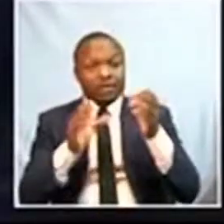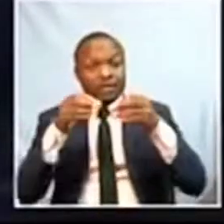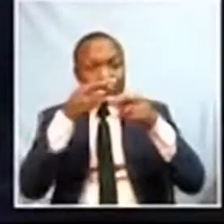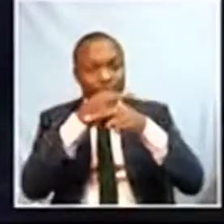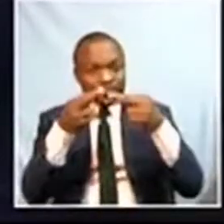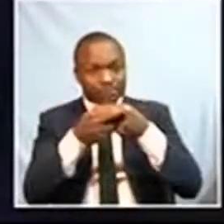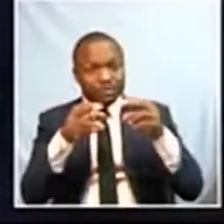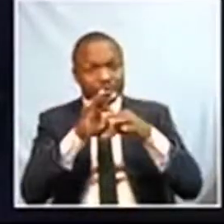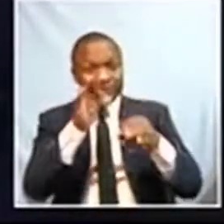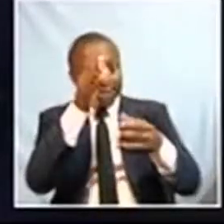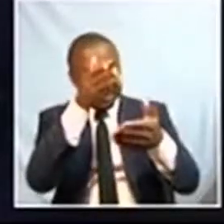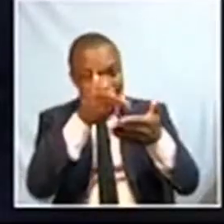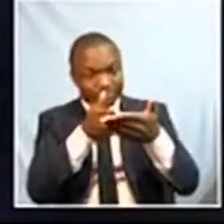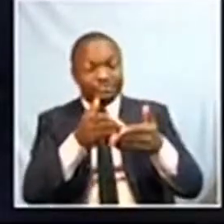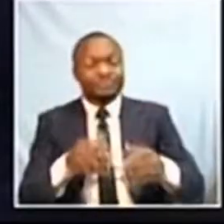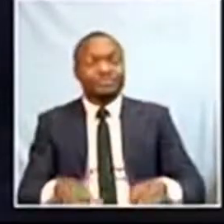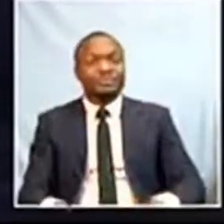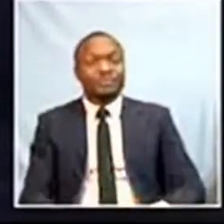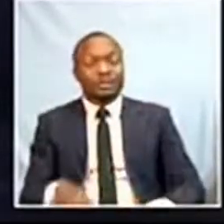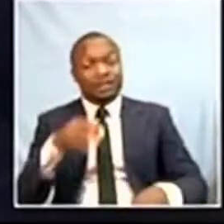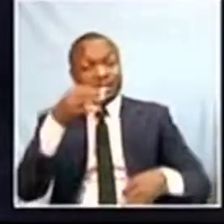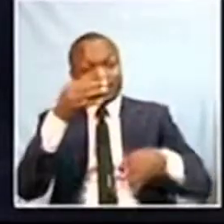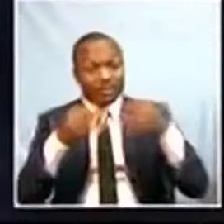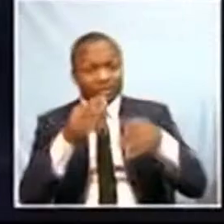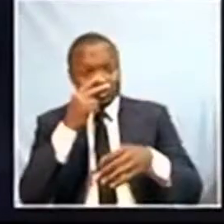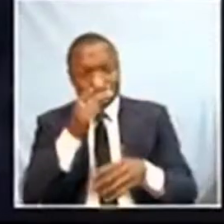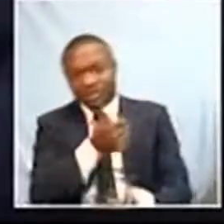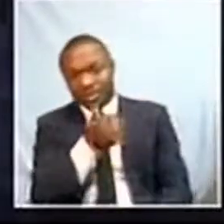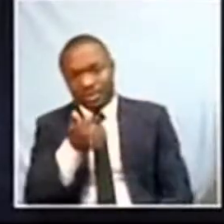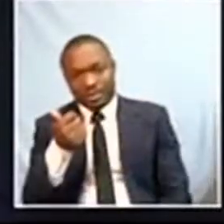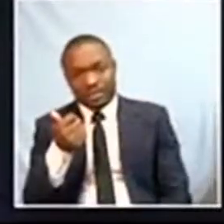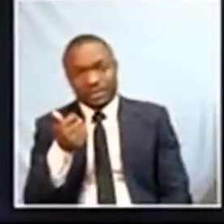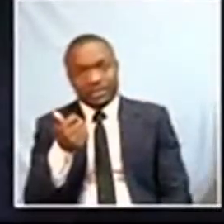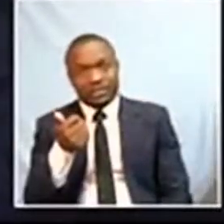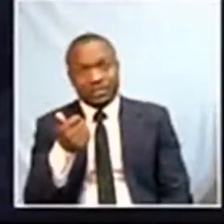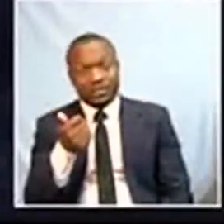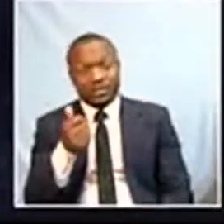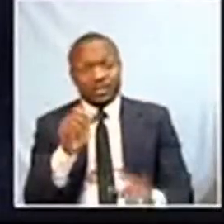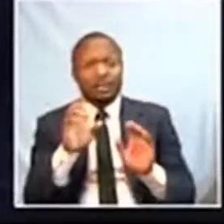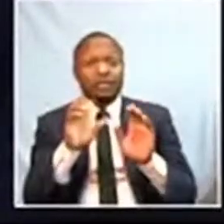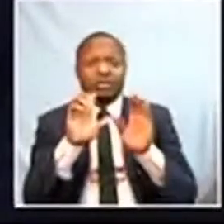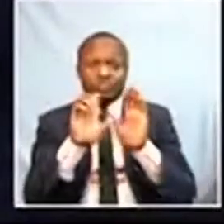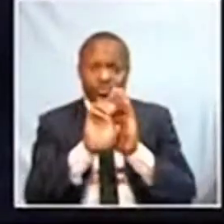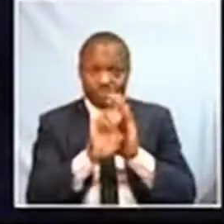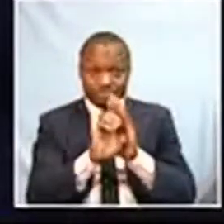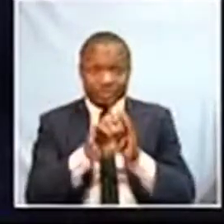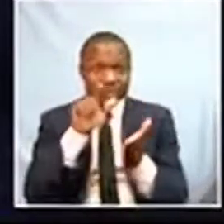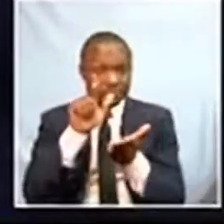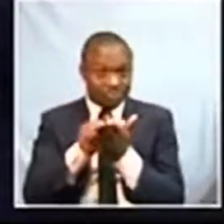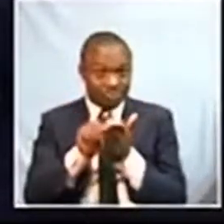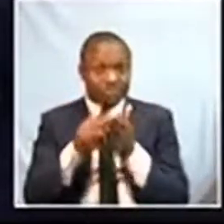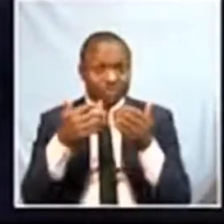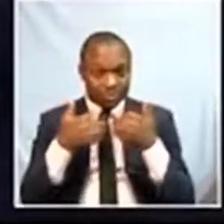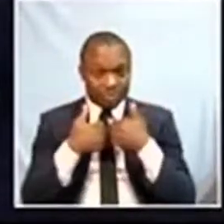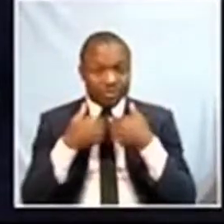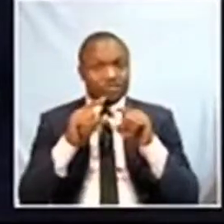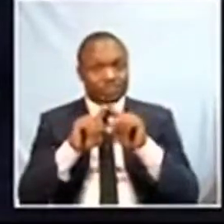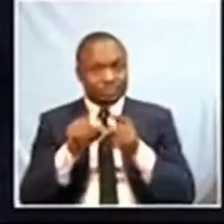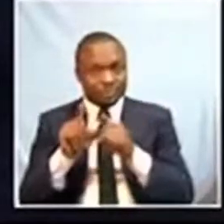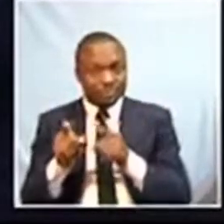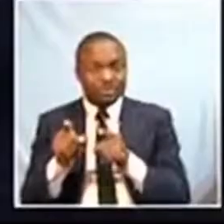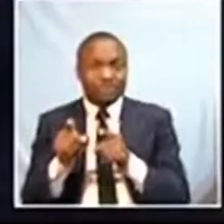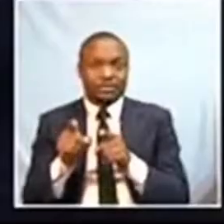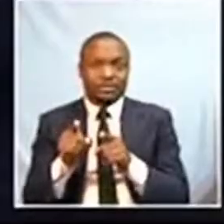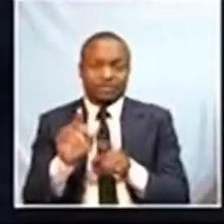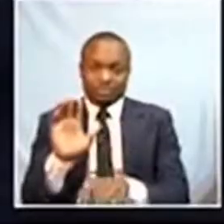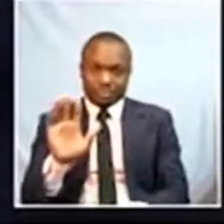find such. And if we look at other, for instance in Lusaka, you have various models of the 1x3.